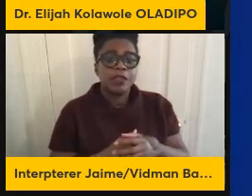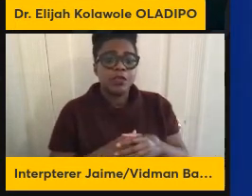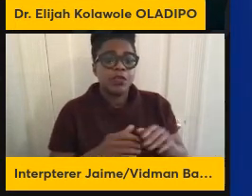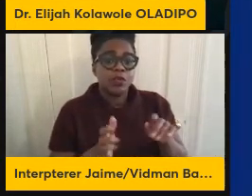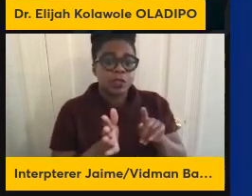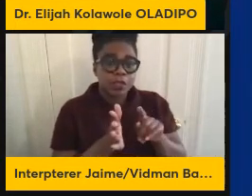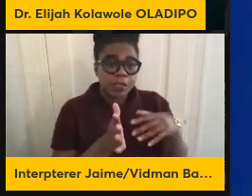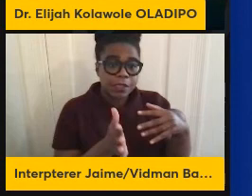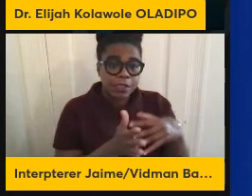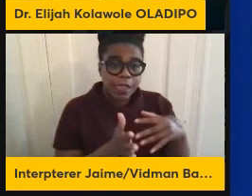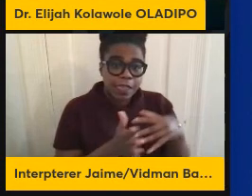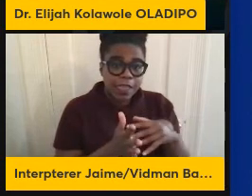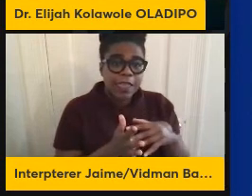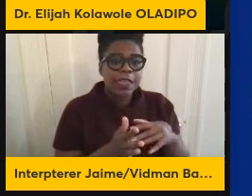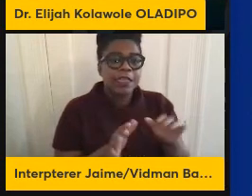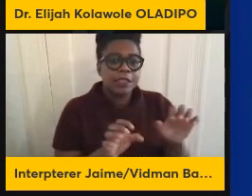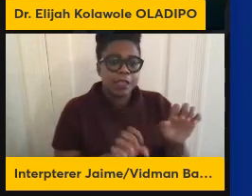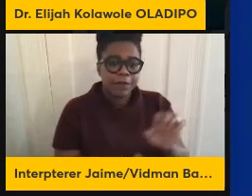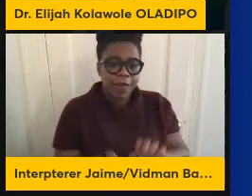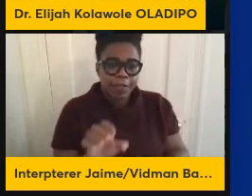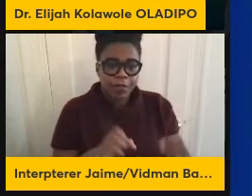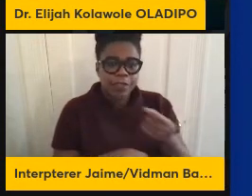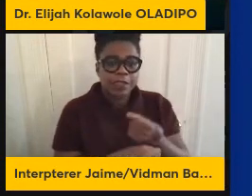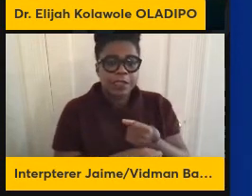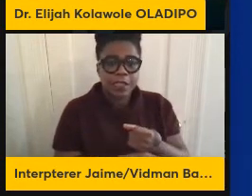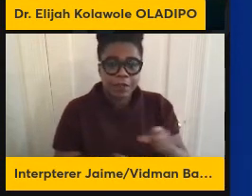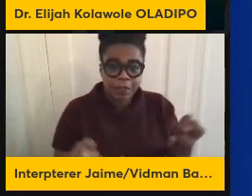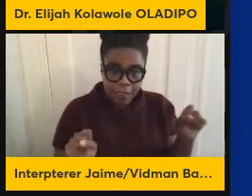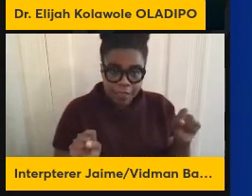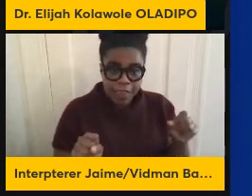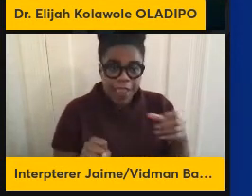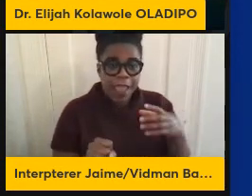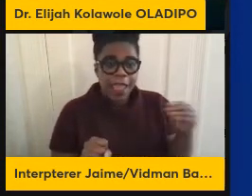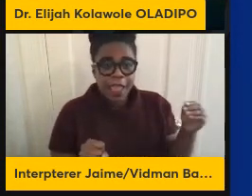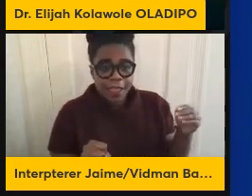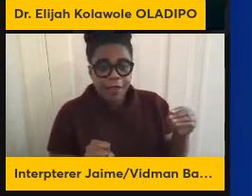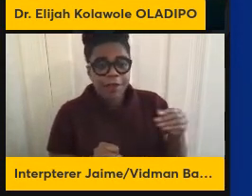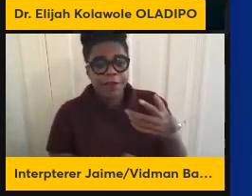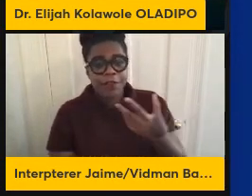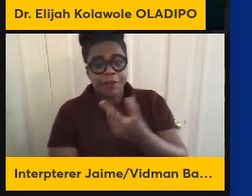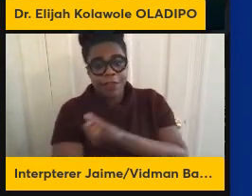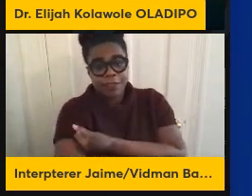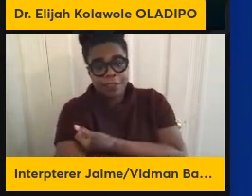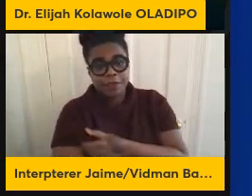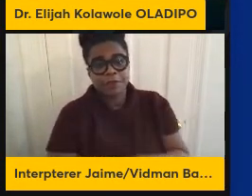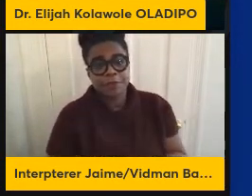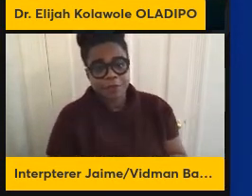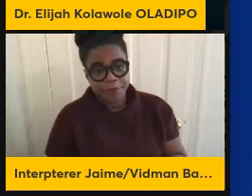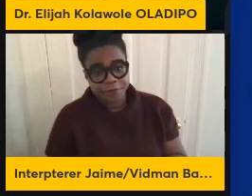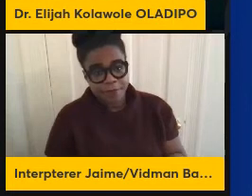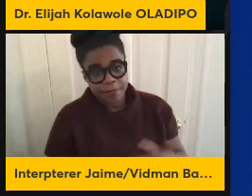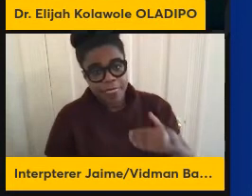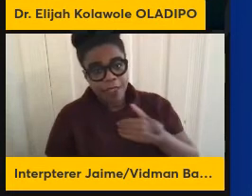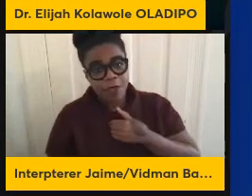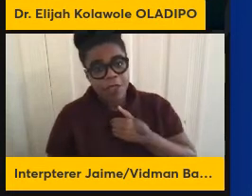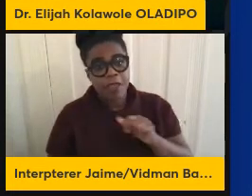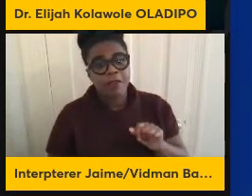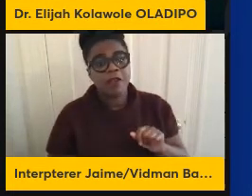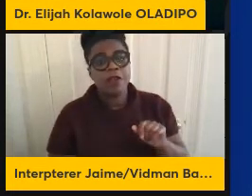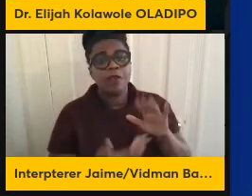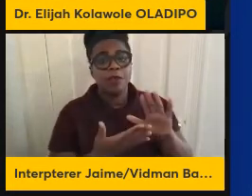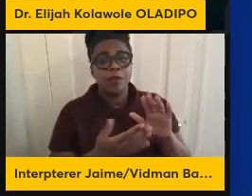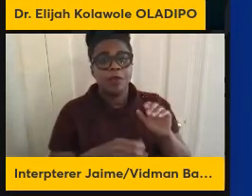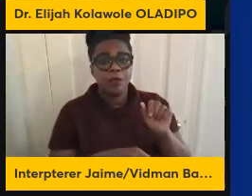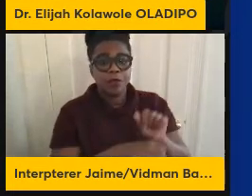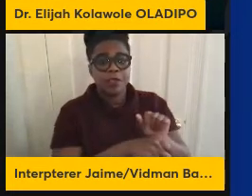to evaluate the safety and the immunogenicity of the vaccine. So we have in our proposal that we submitted for